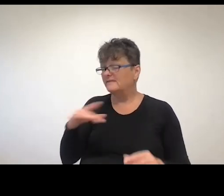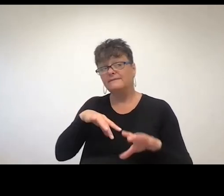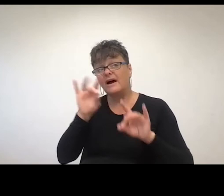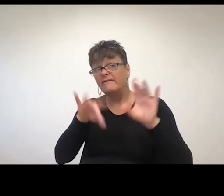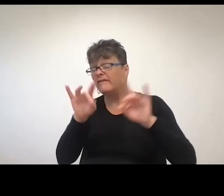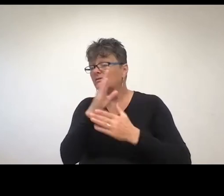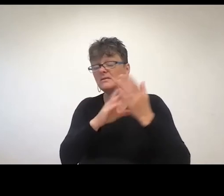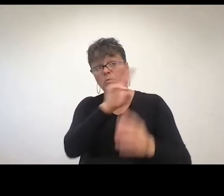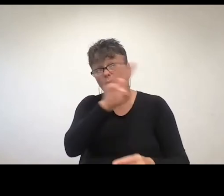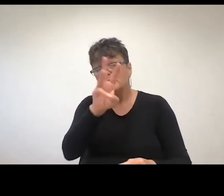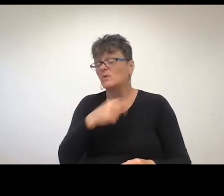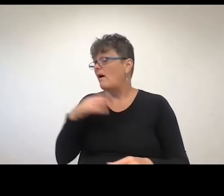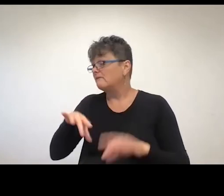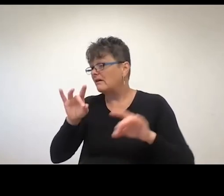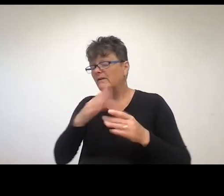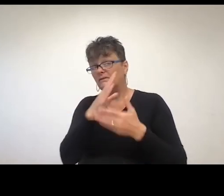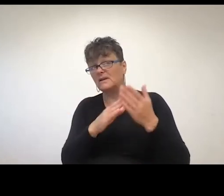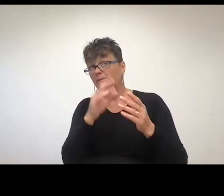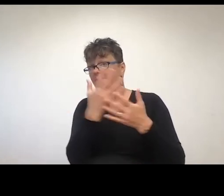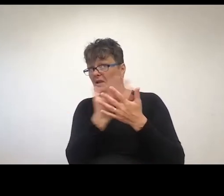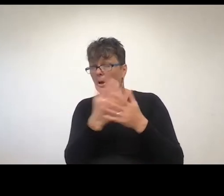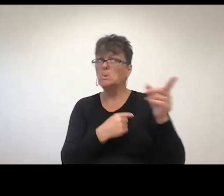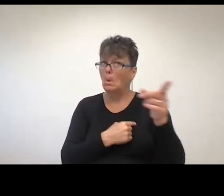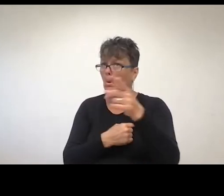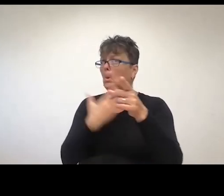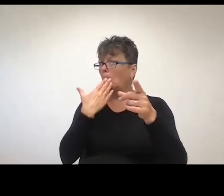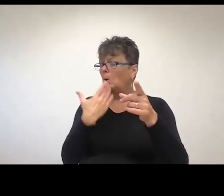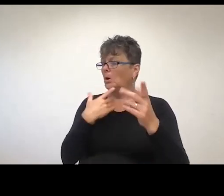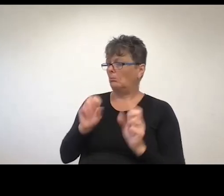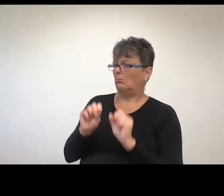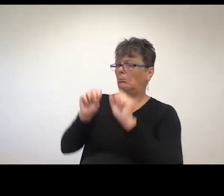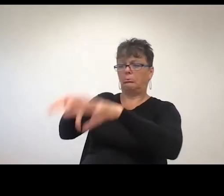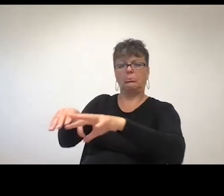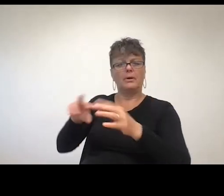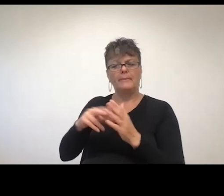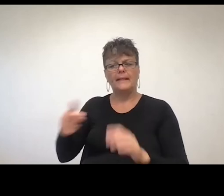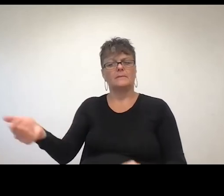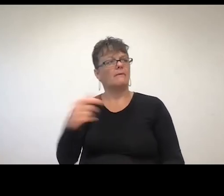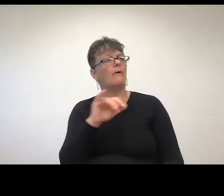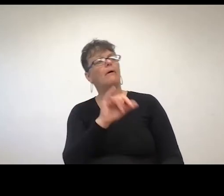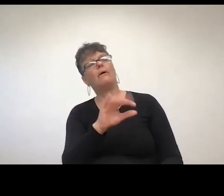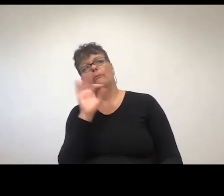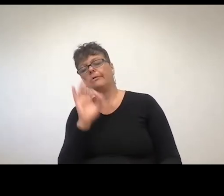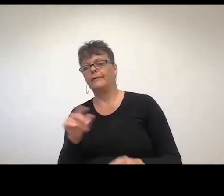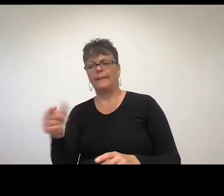I think those would be ways to, very practically speaking, help your students immerse themselves in new concepts as